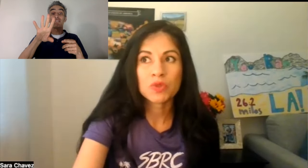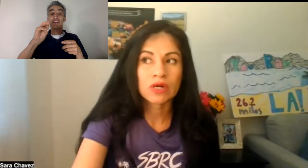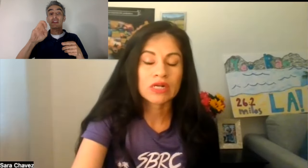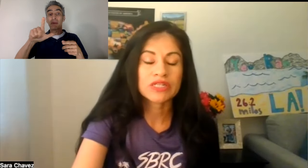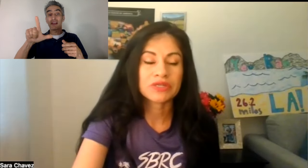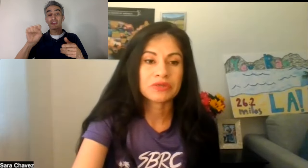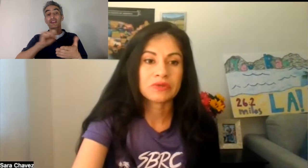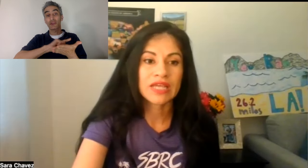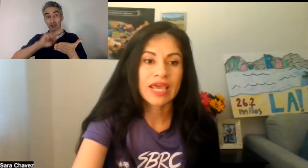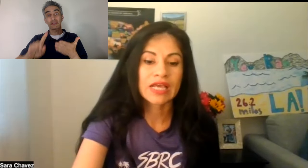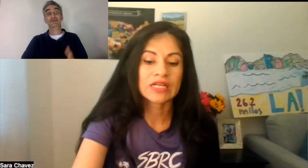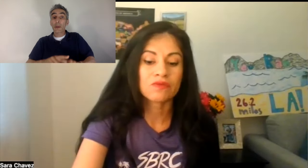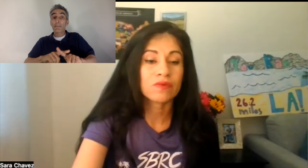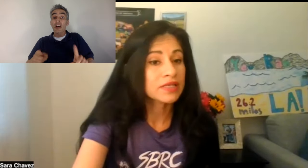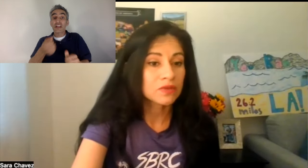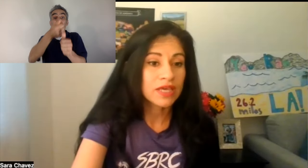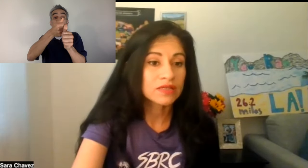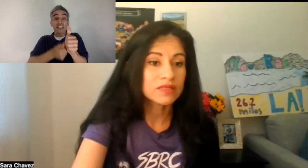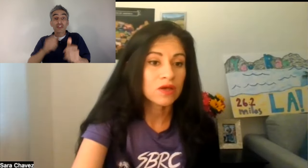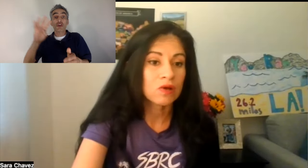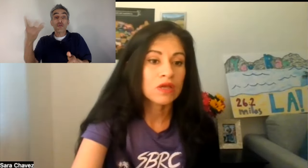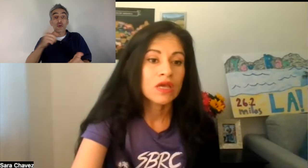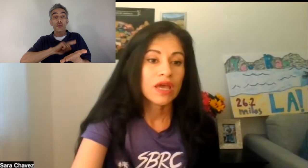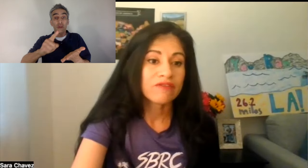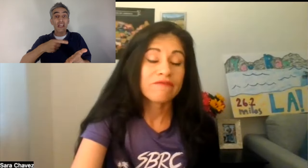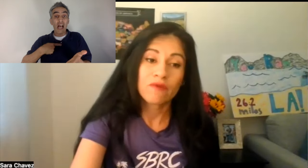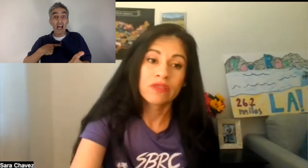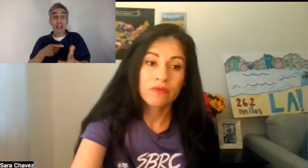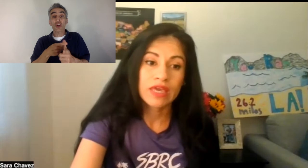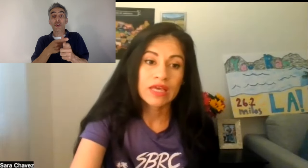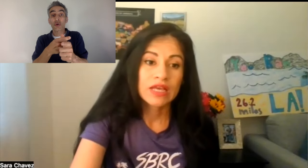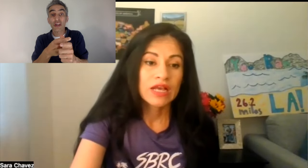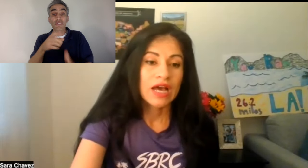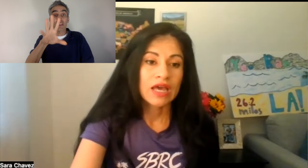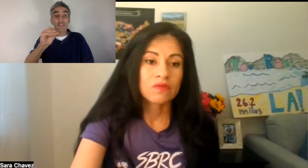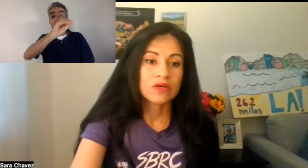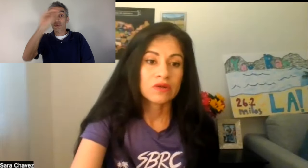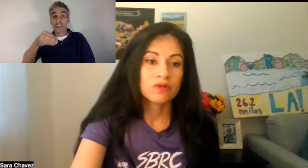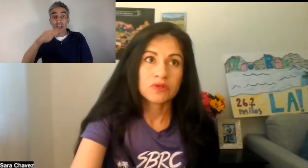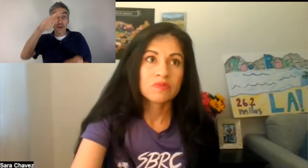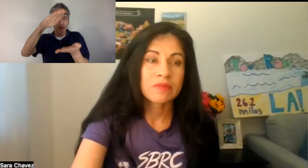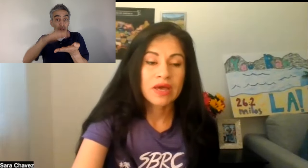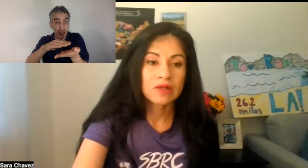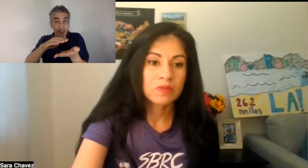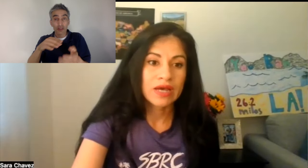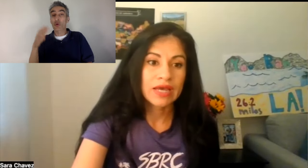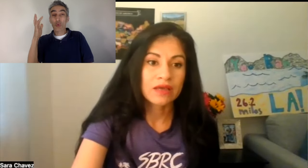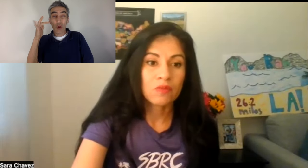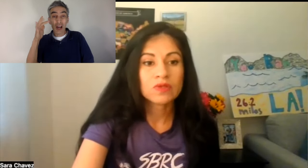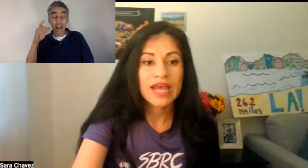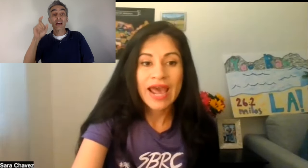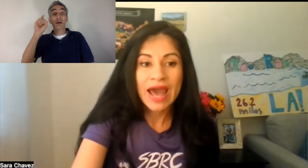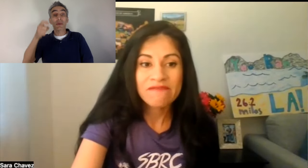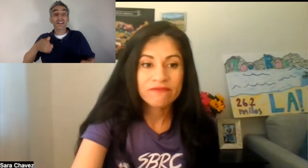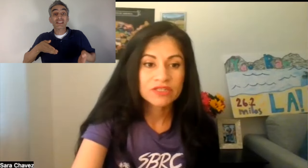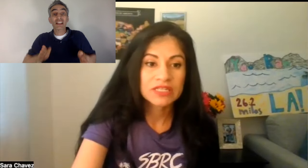made sure to take rest weeks. So every fourth week, I would reduce my miles by